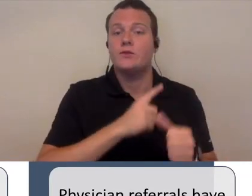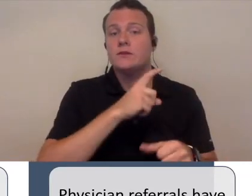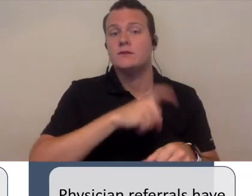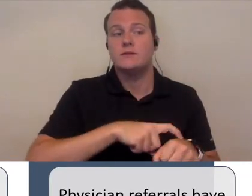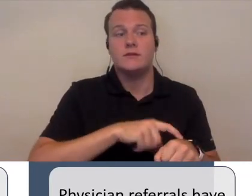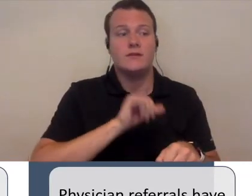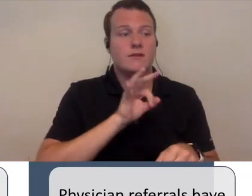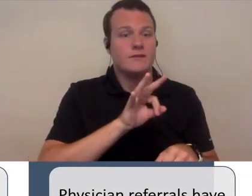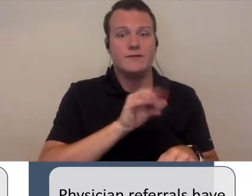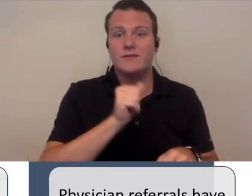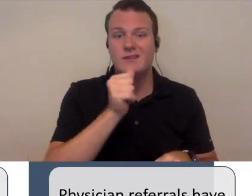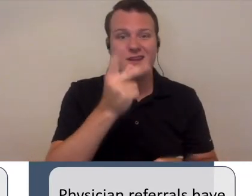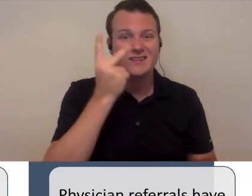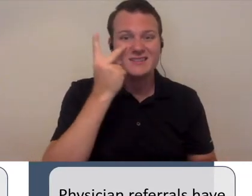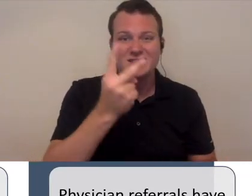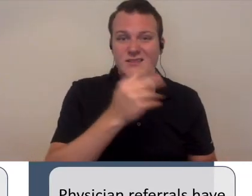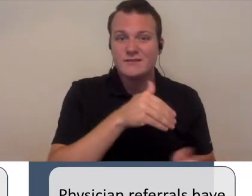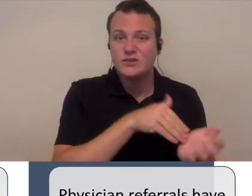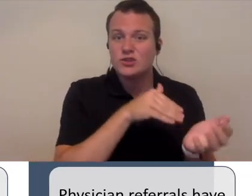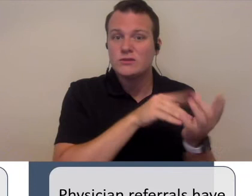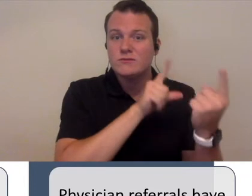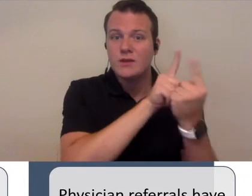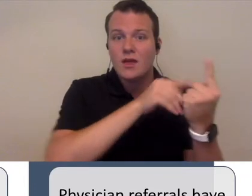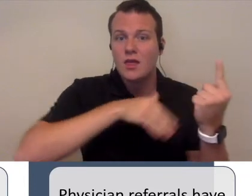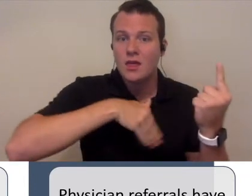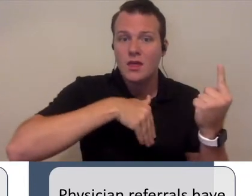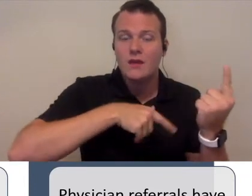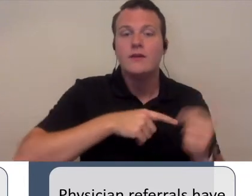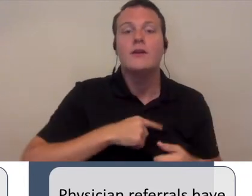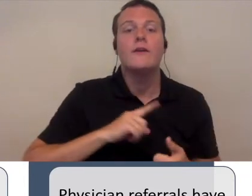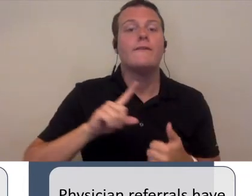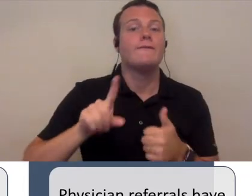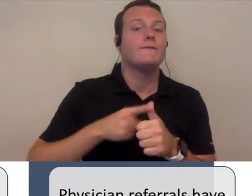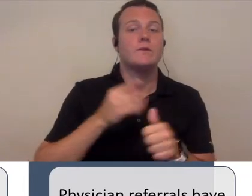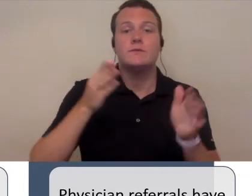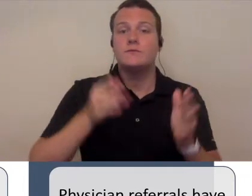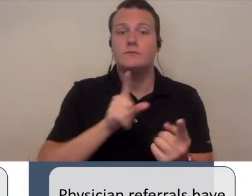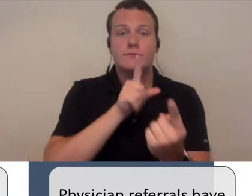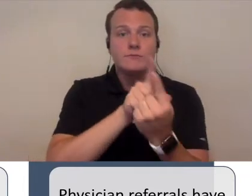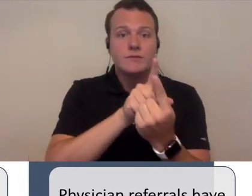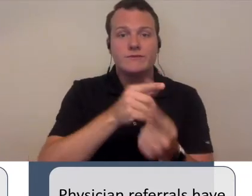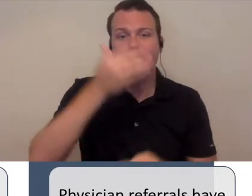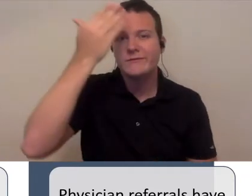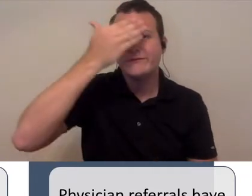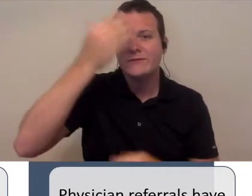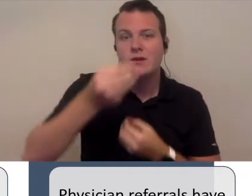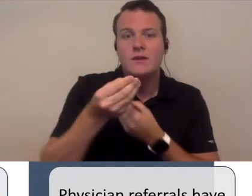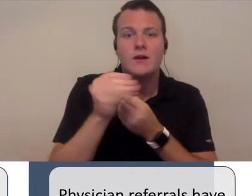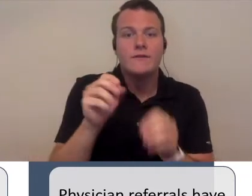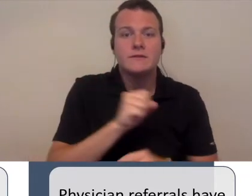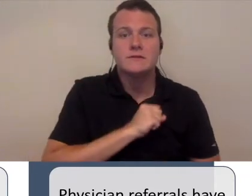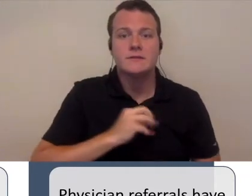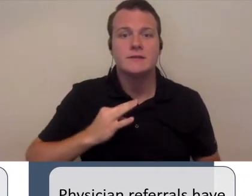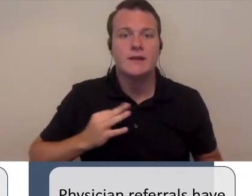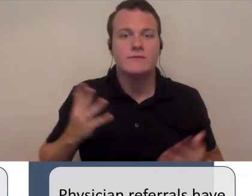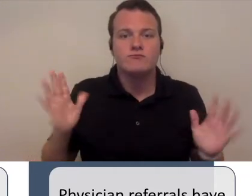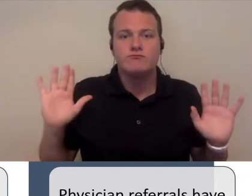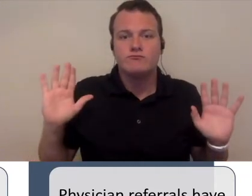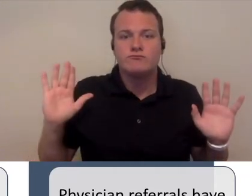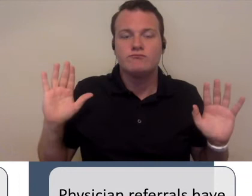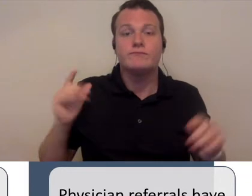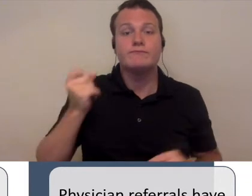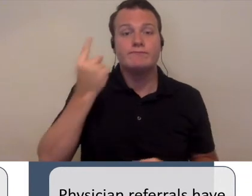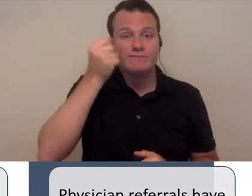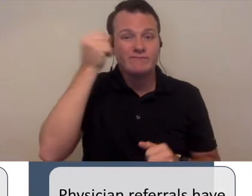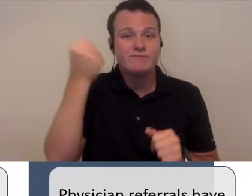marketing that you don't even see the physician. You may find that the first person that you ever get to talk to is just a front office person. You have to